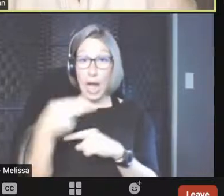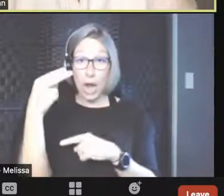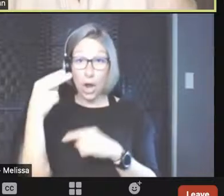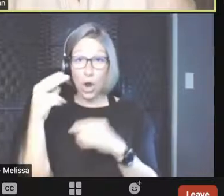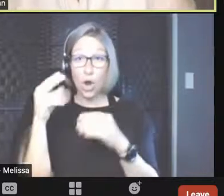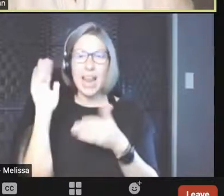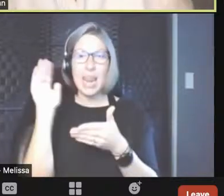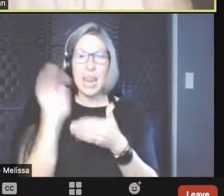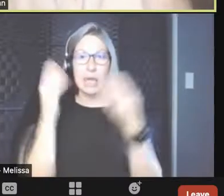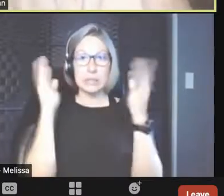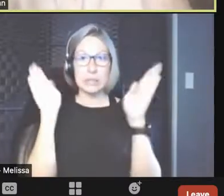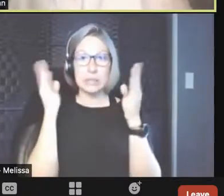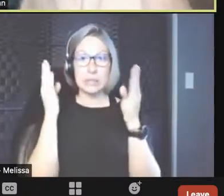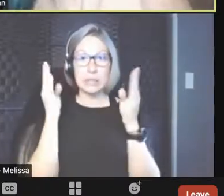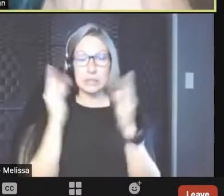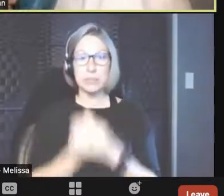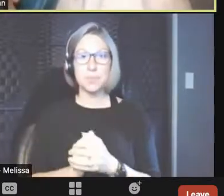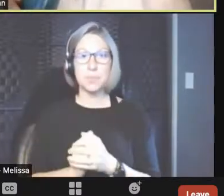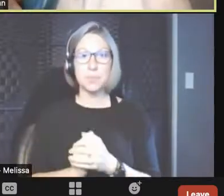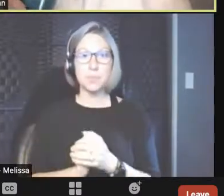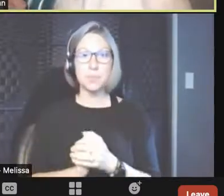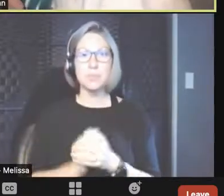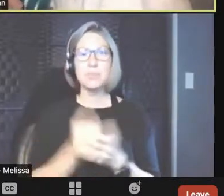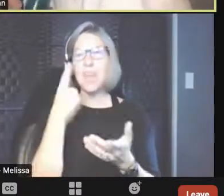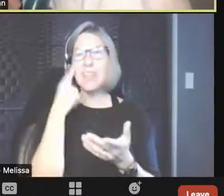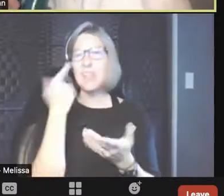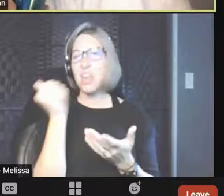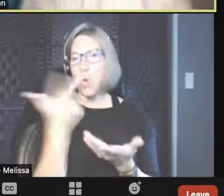just schematics that I think we've all seen pictures like this now, right?